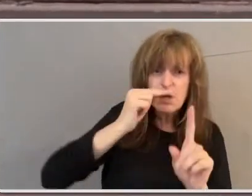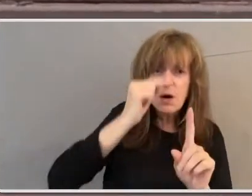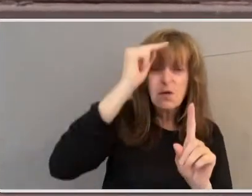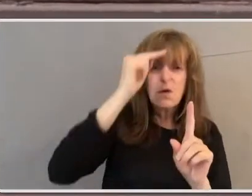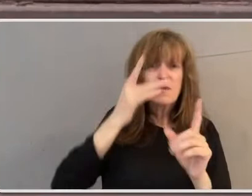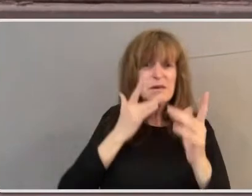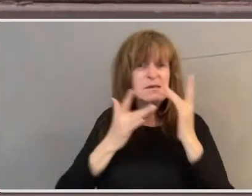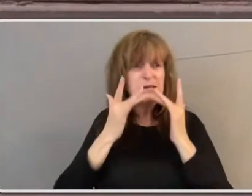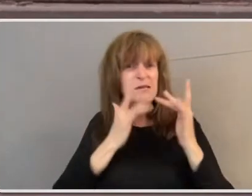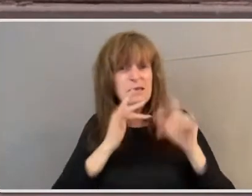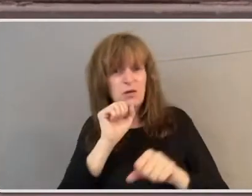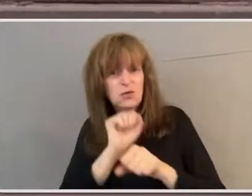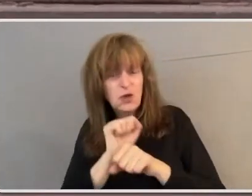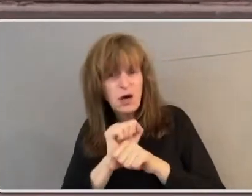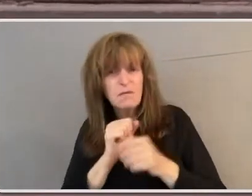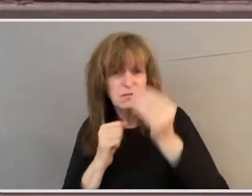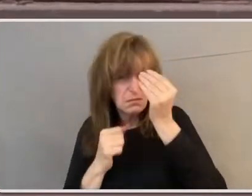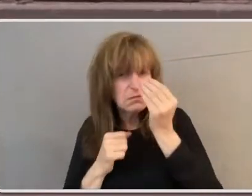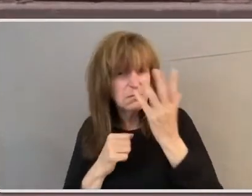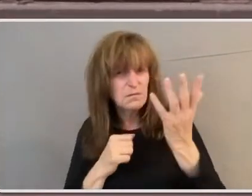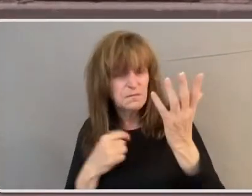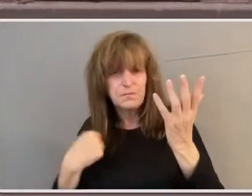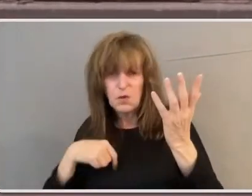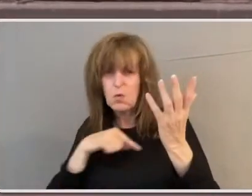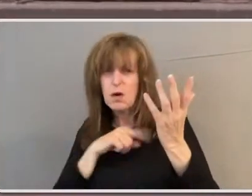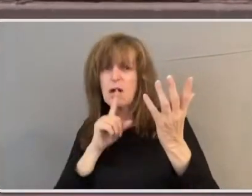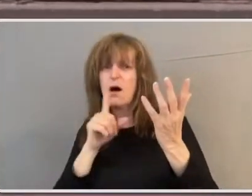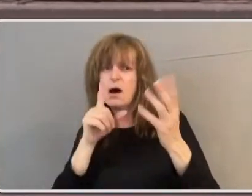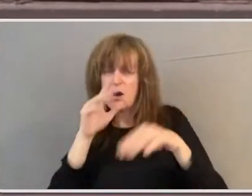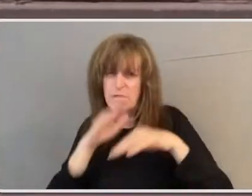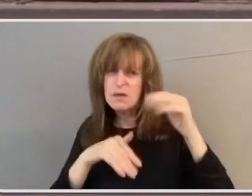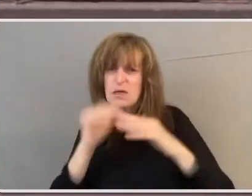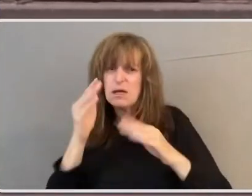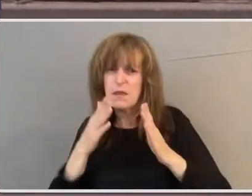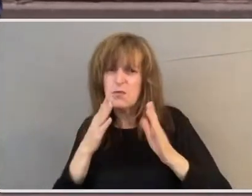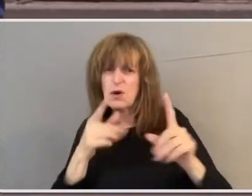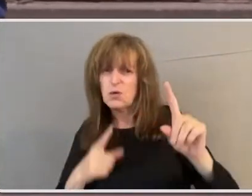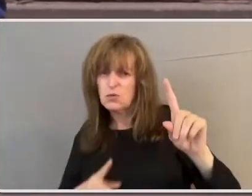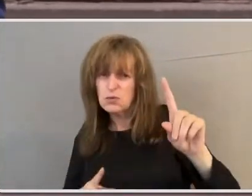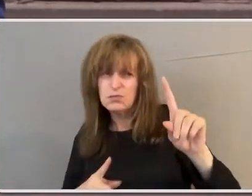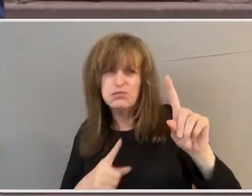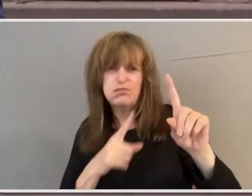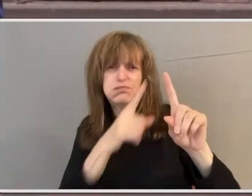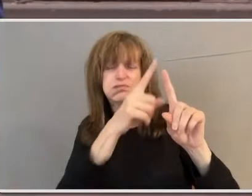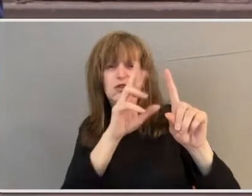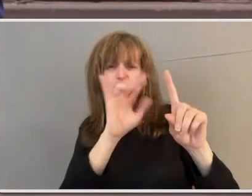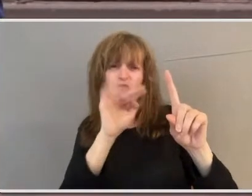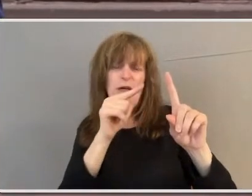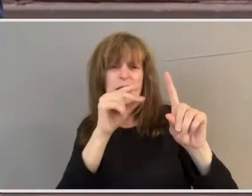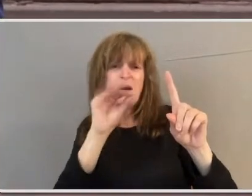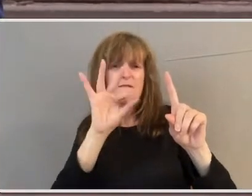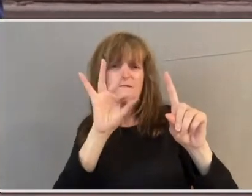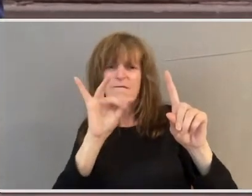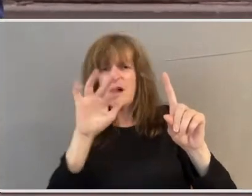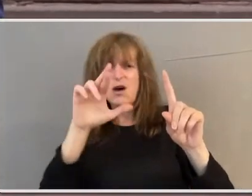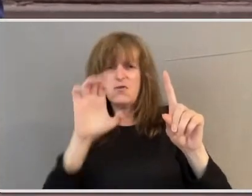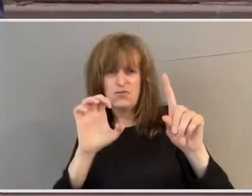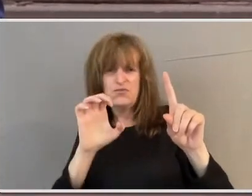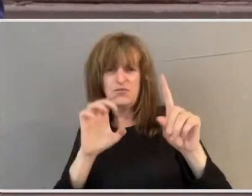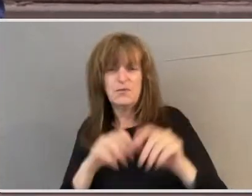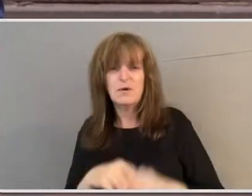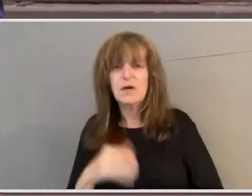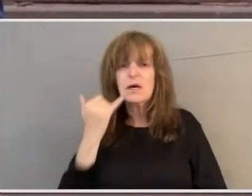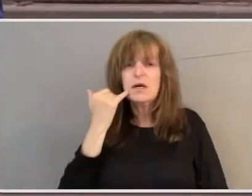we're building the road to the Ring of Fire. If you've had to worry about your job at the local auto